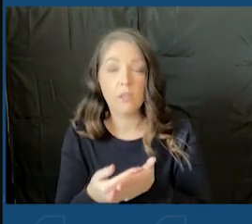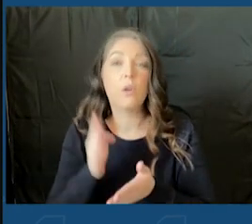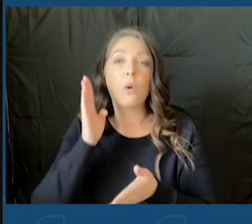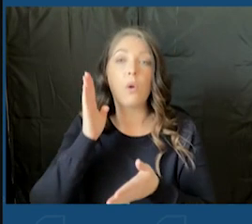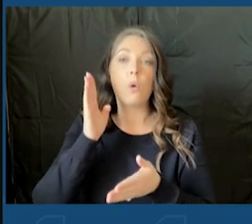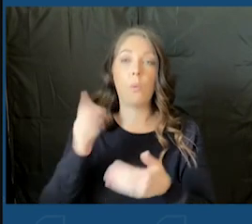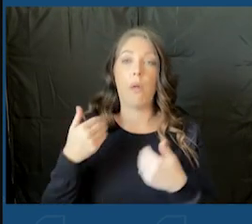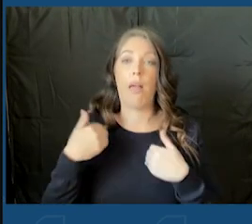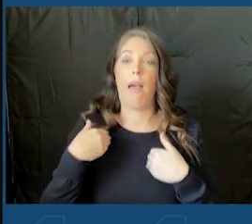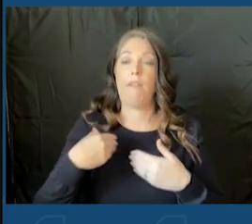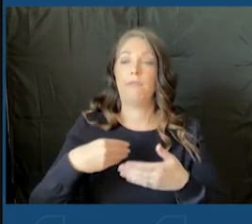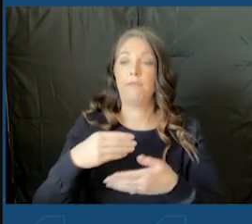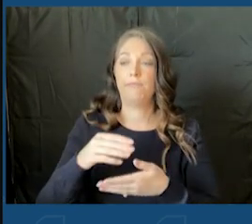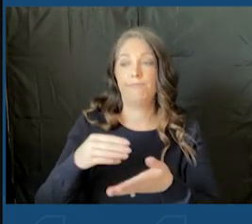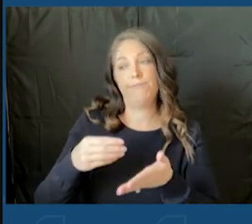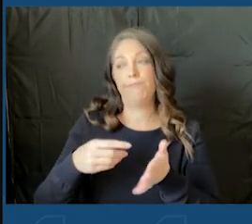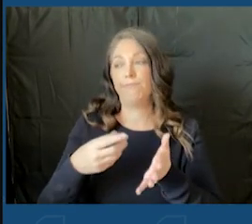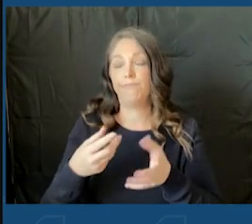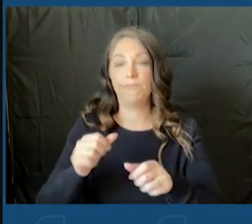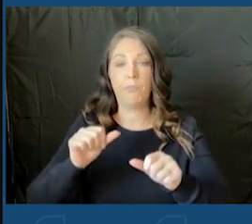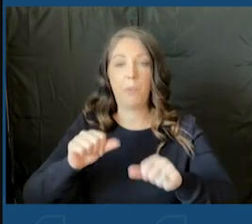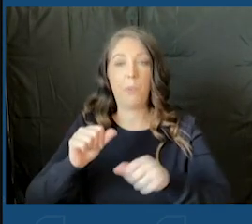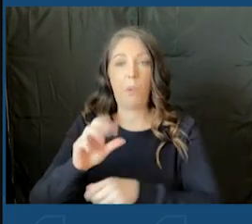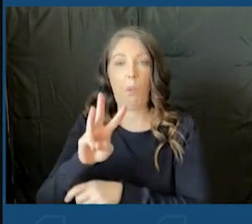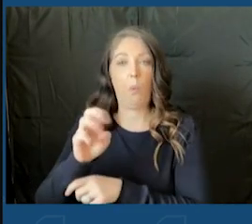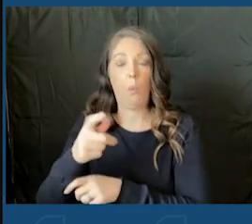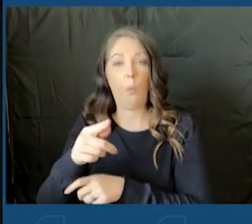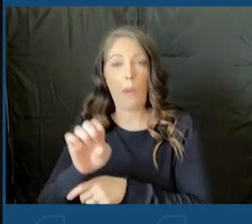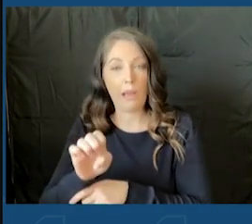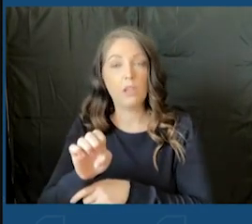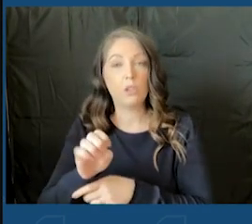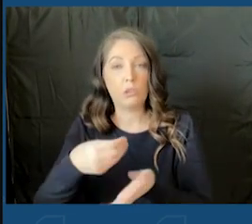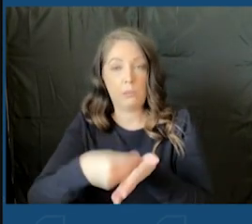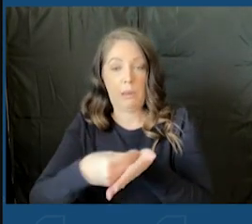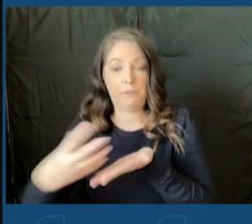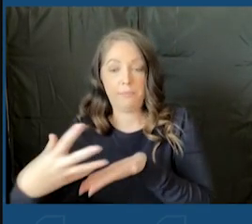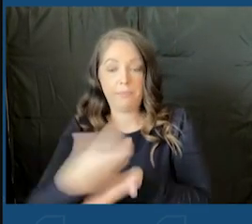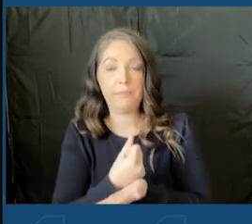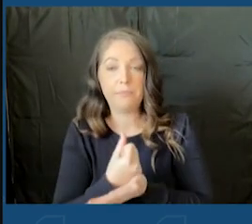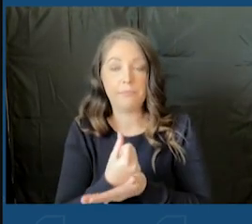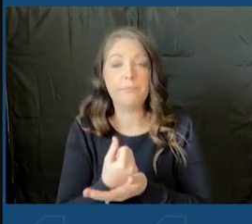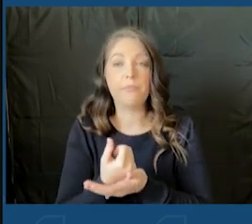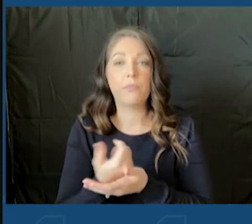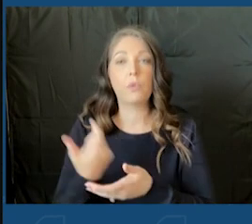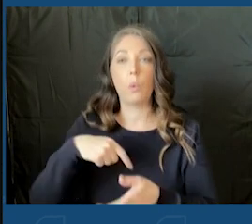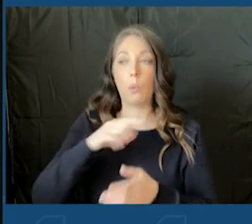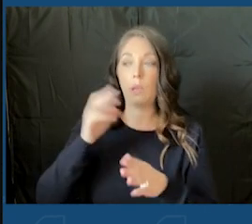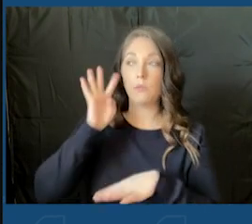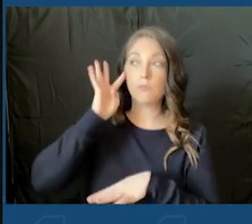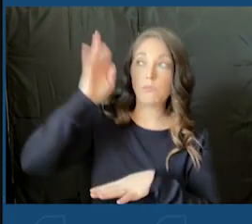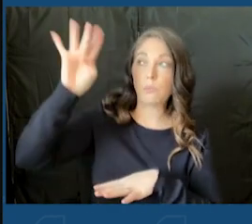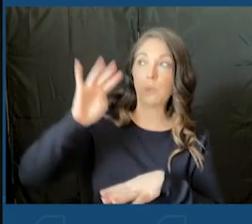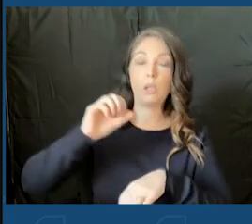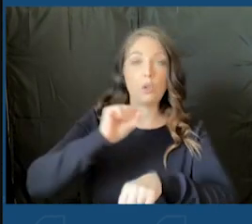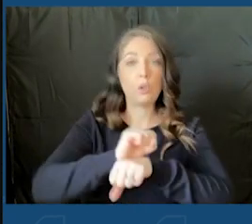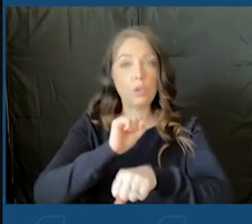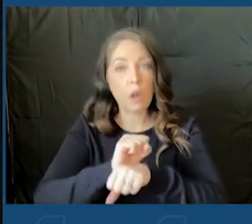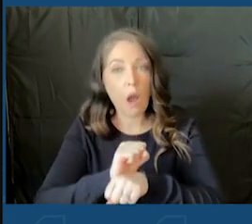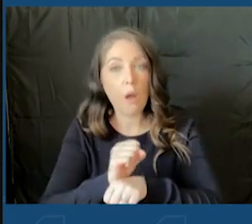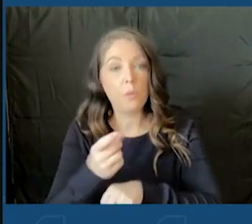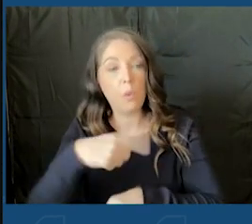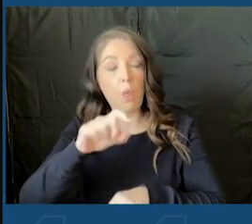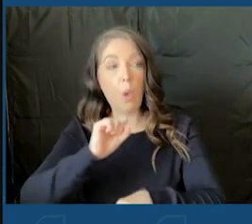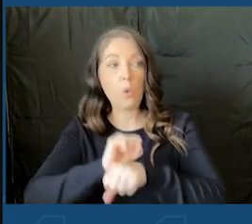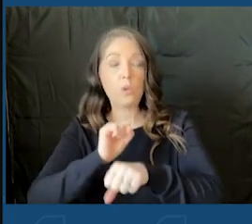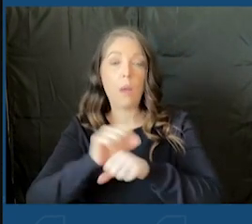wage. This is really important to make sure that as we create these new industries, create these jobs, that those jobs are able to sustain